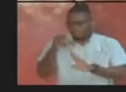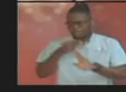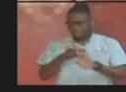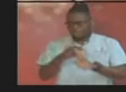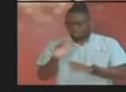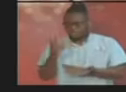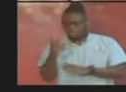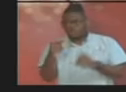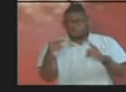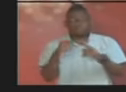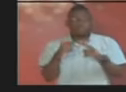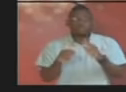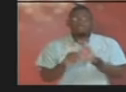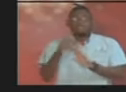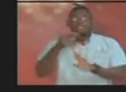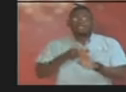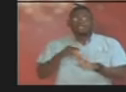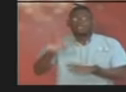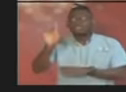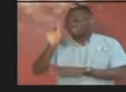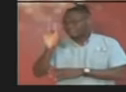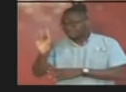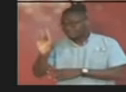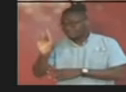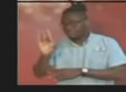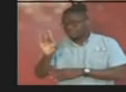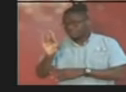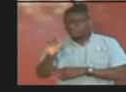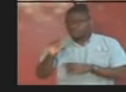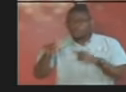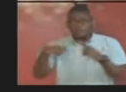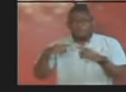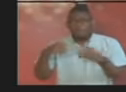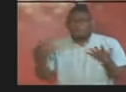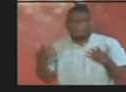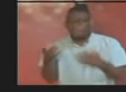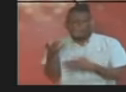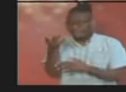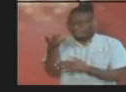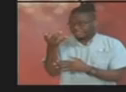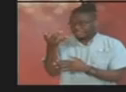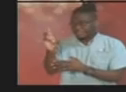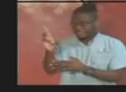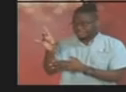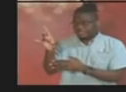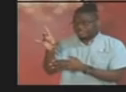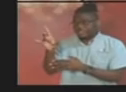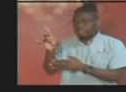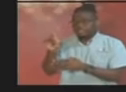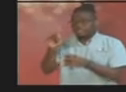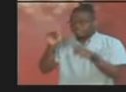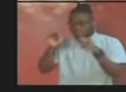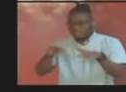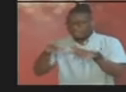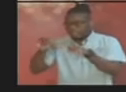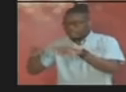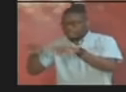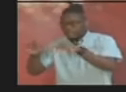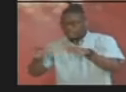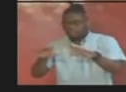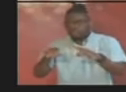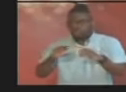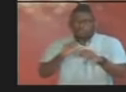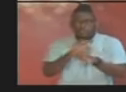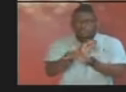have been just close to 1,700 samples taken, and there have been no positive cases. Is that therefore an argument that could be